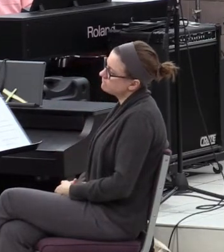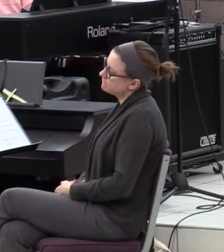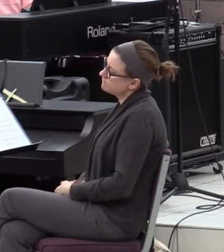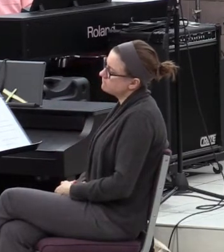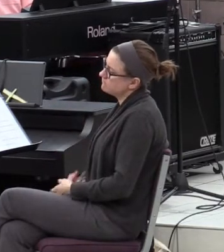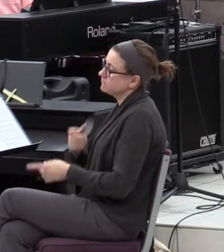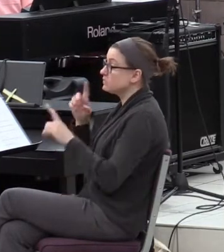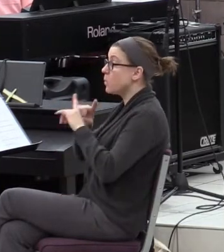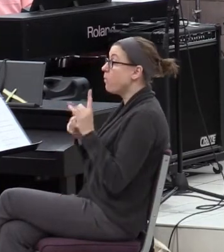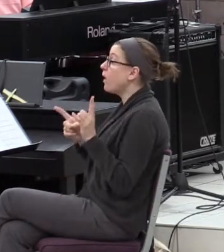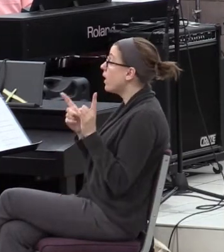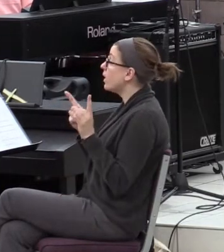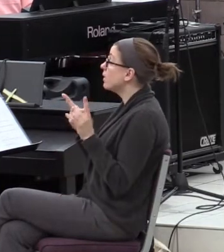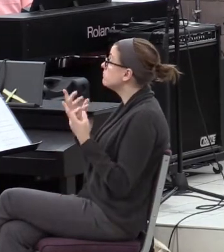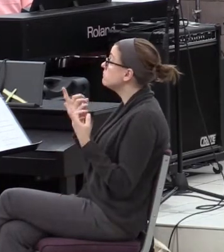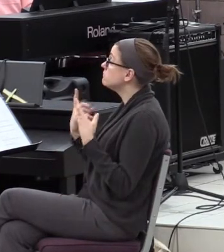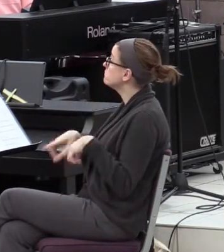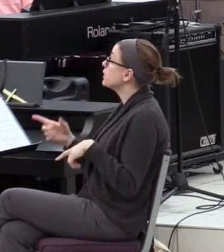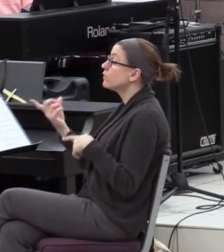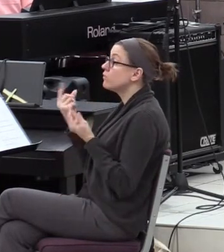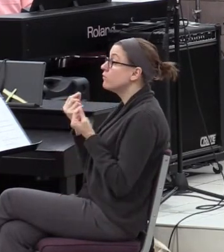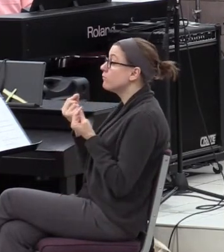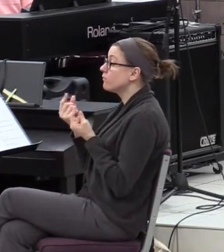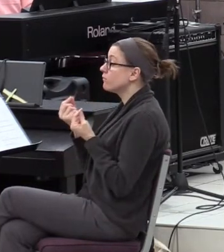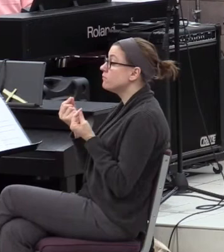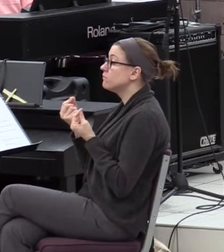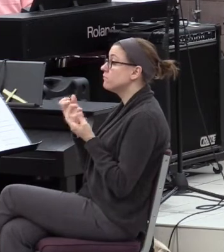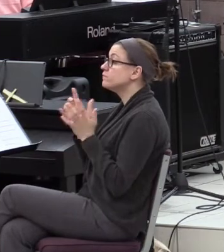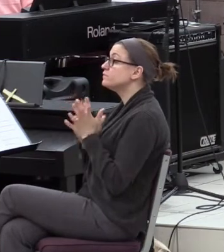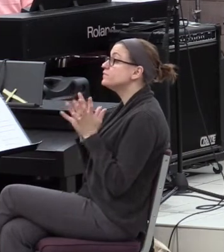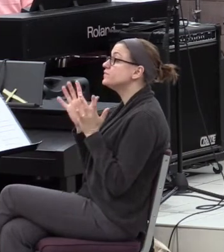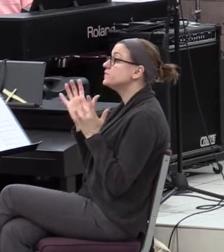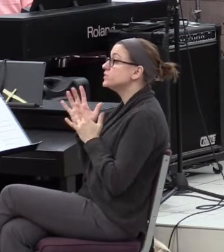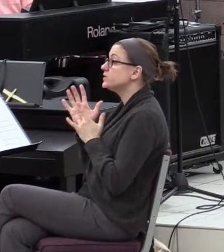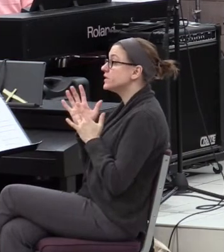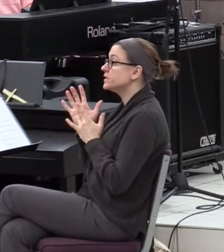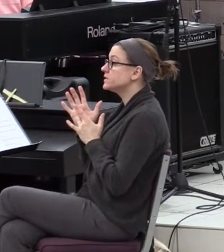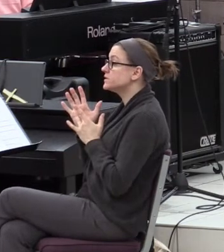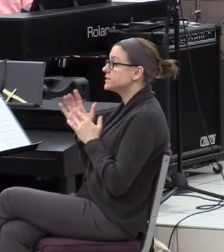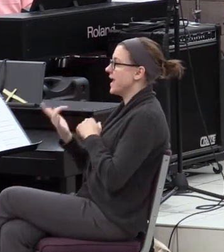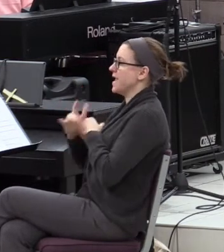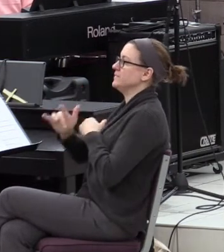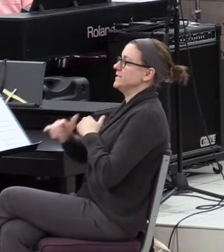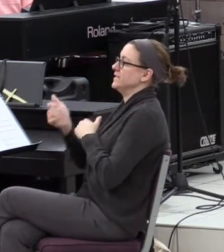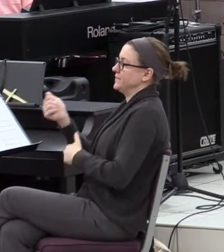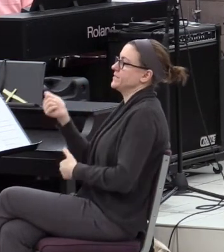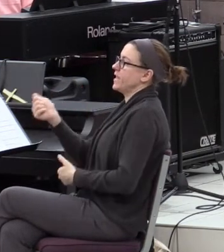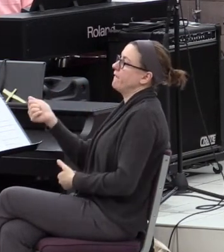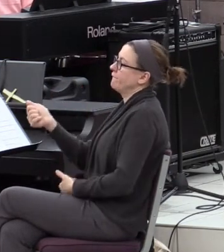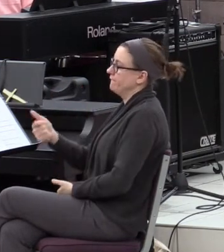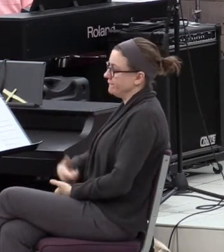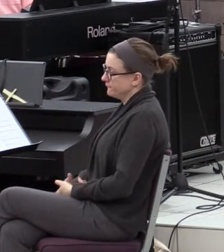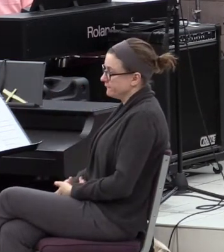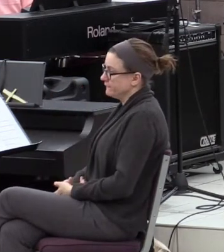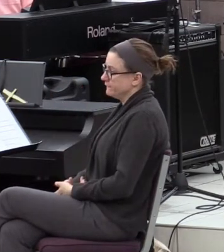But instead, Jesus emptied himself